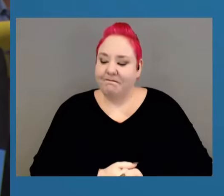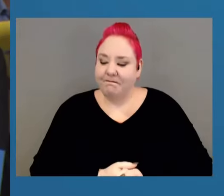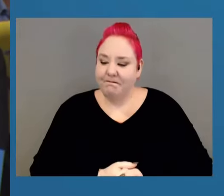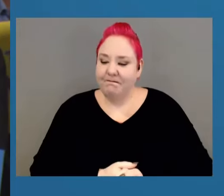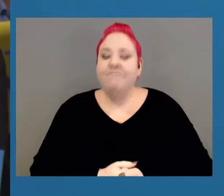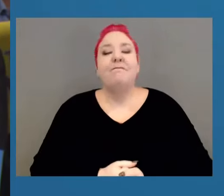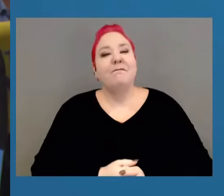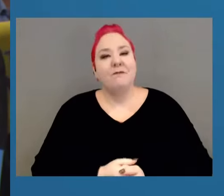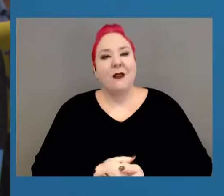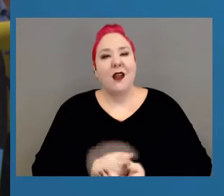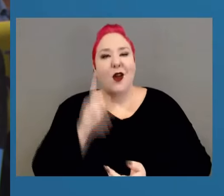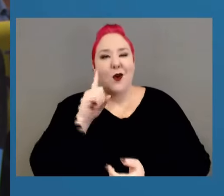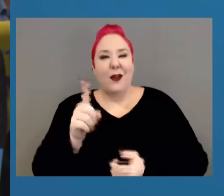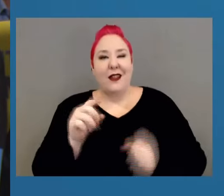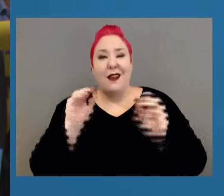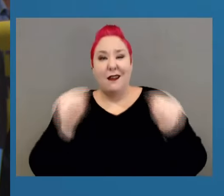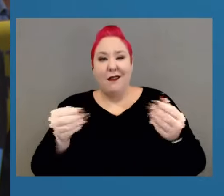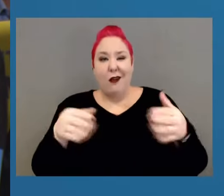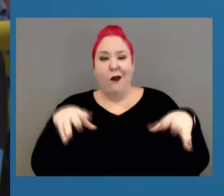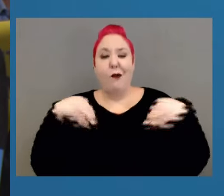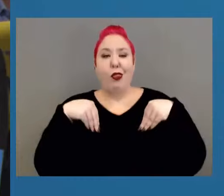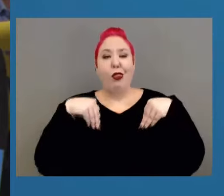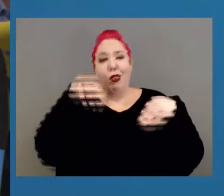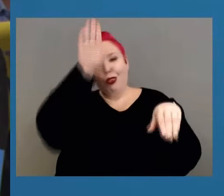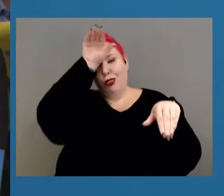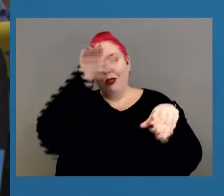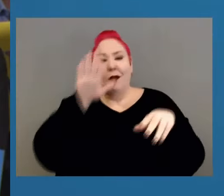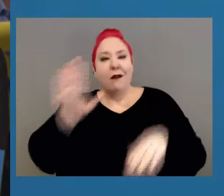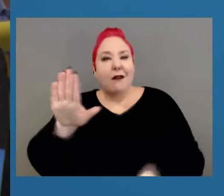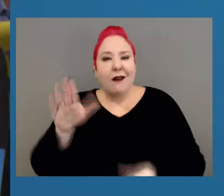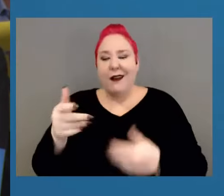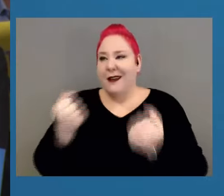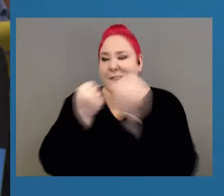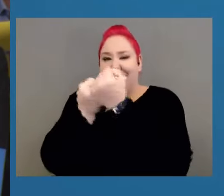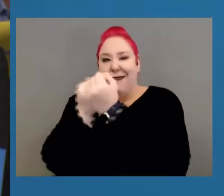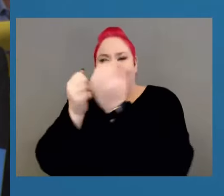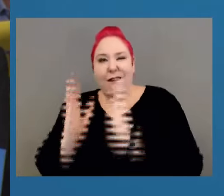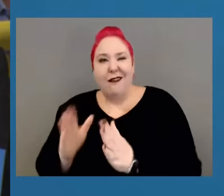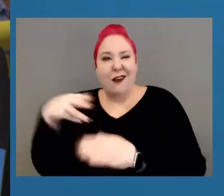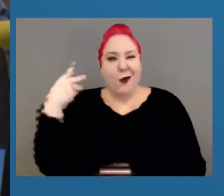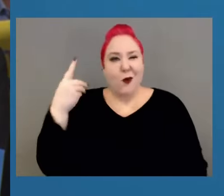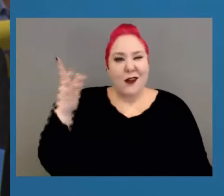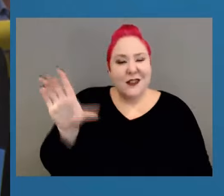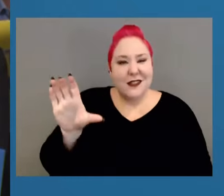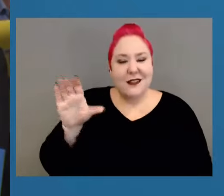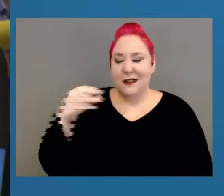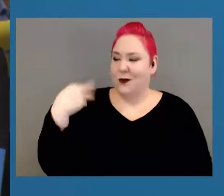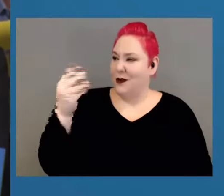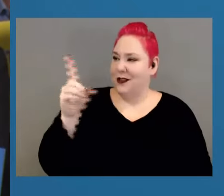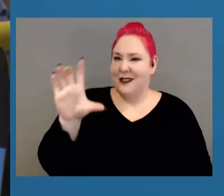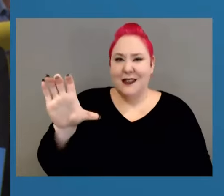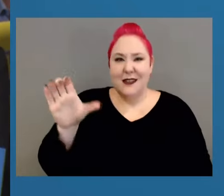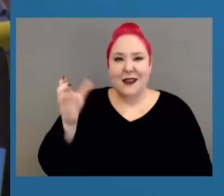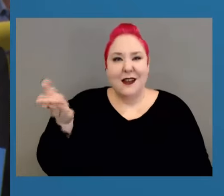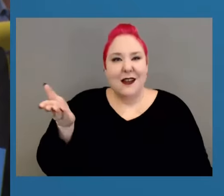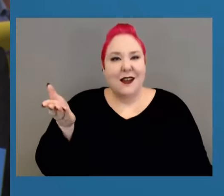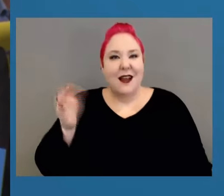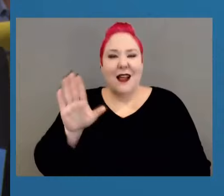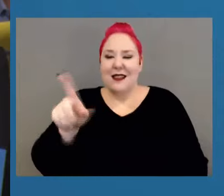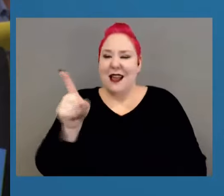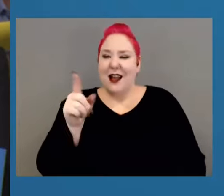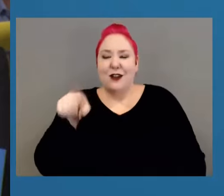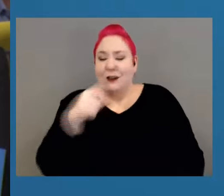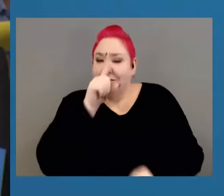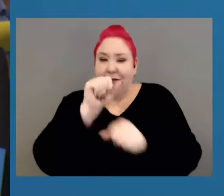spineless followers in Washington, his enablers, who are literally, like, this is what's happening. They're waging an all-out war